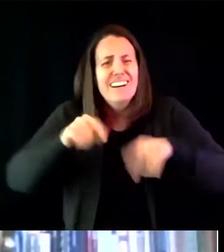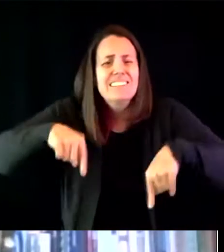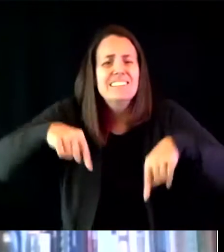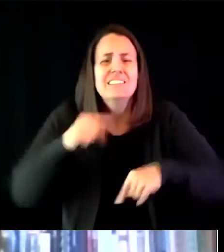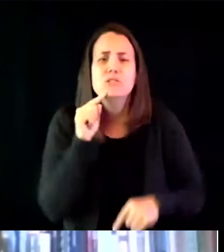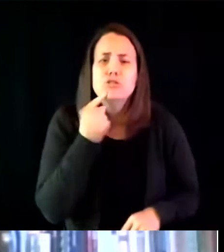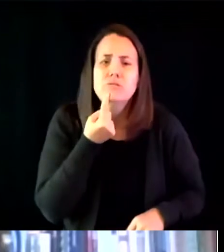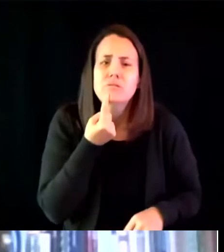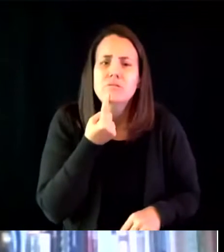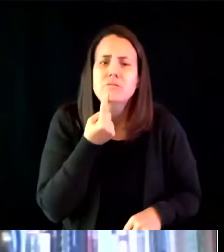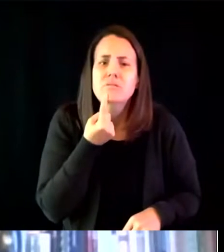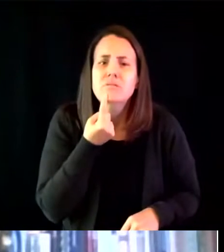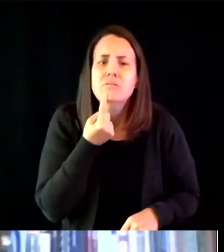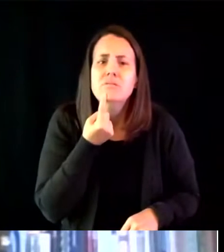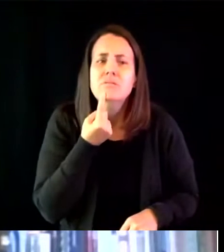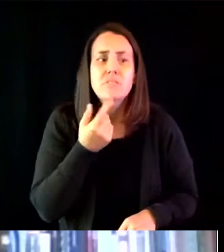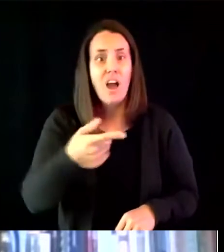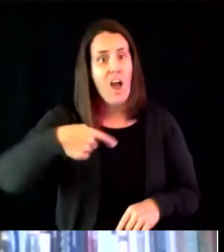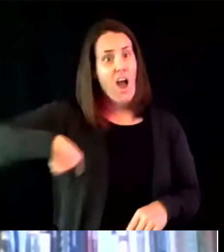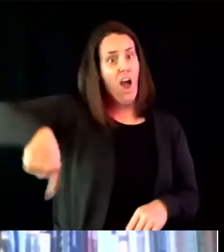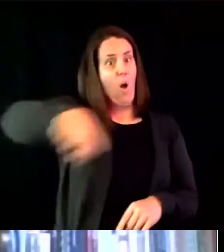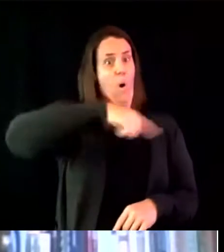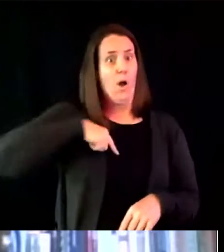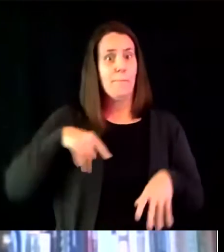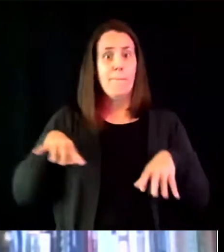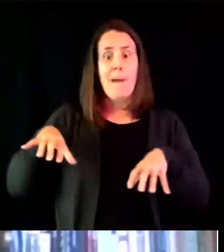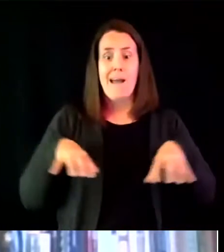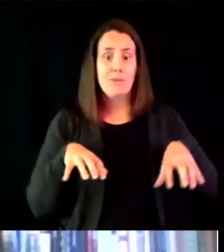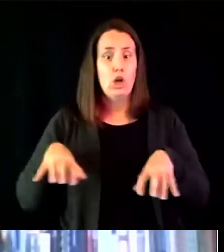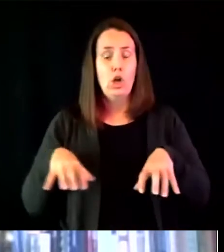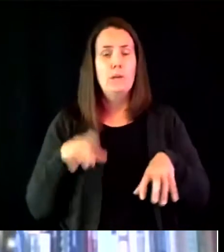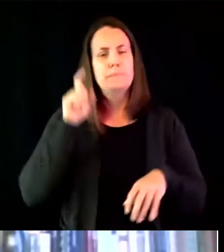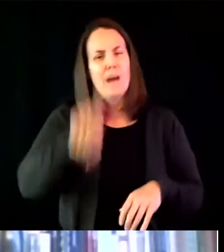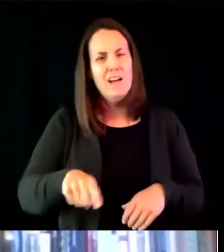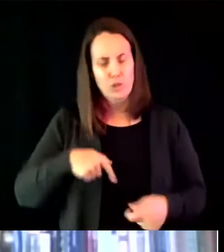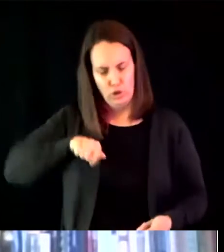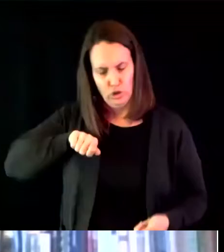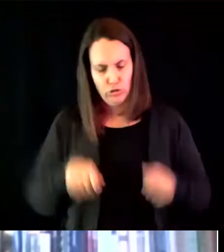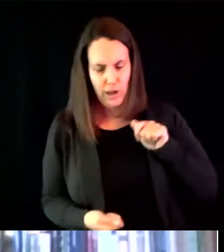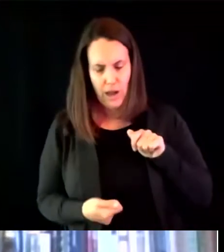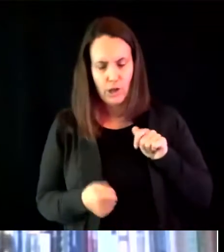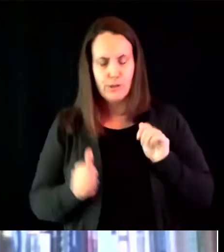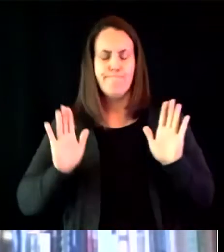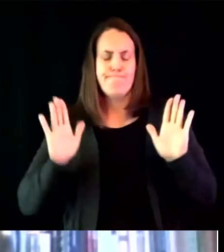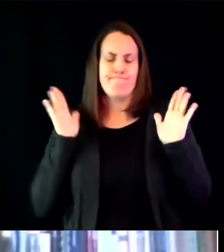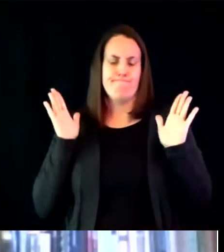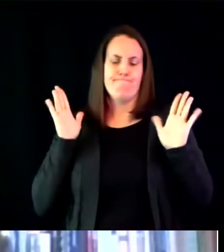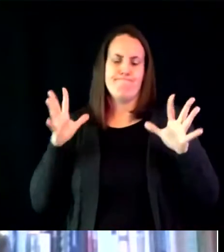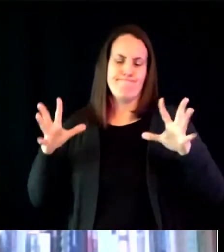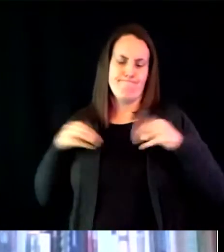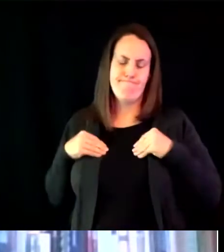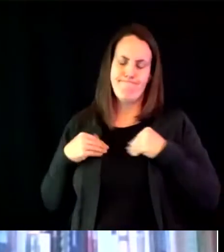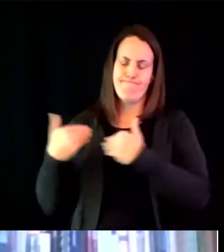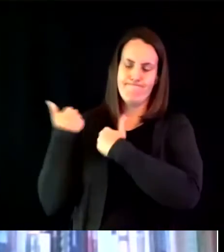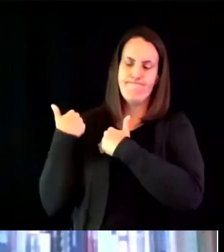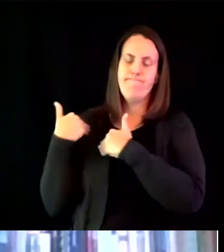behavior to stop the spread of this, or the repercussions could come back to haunt you and your